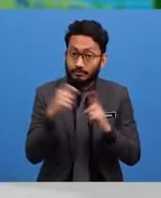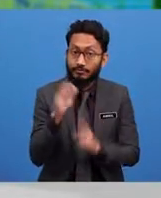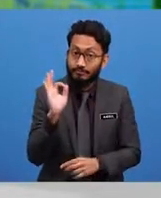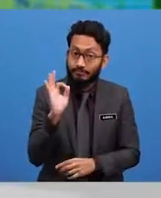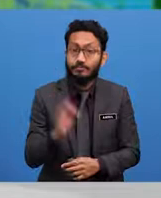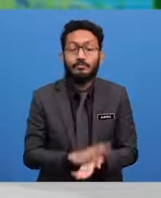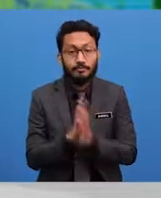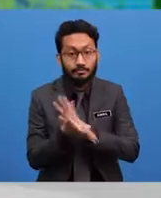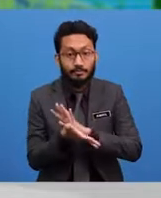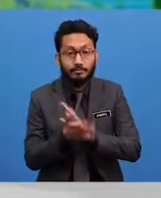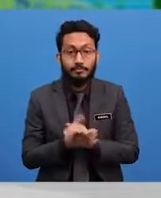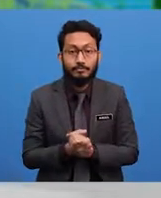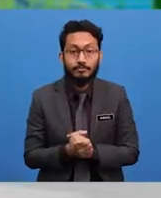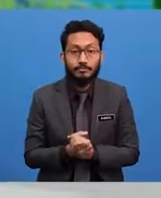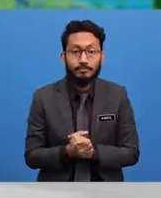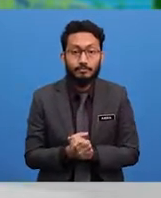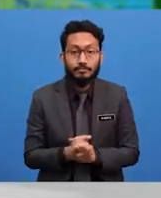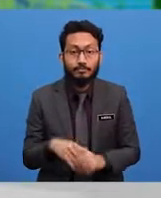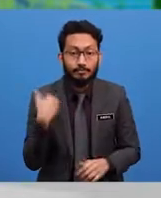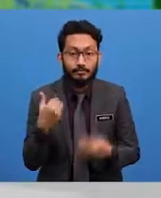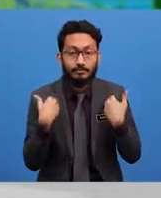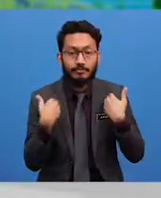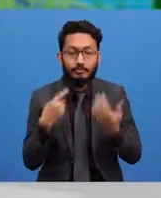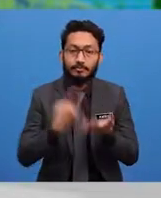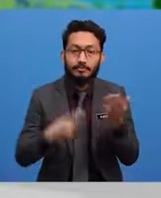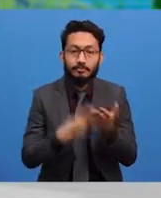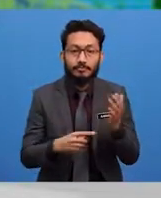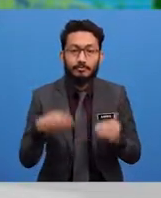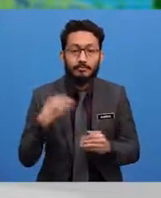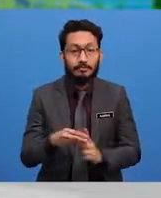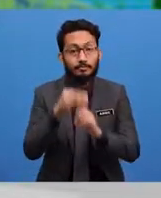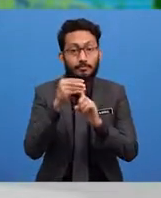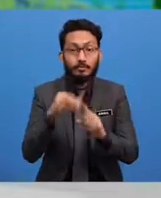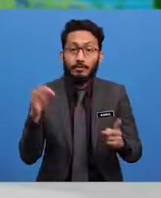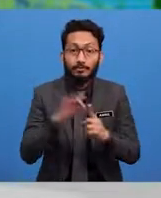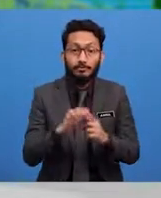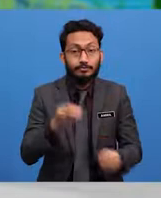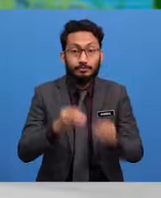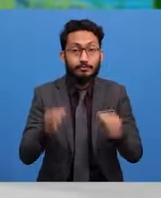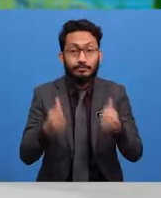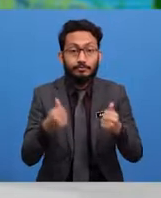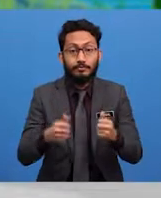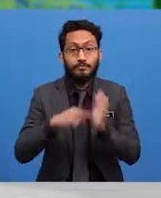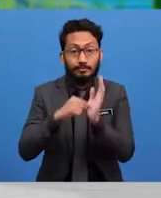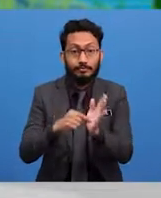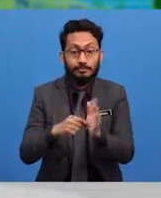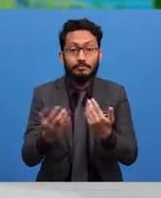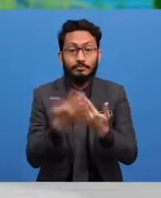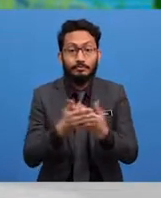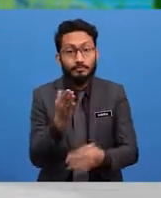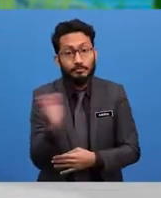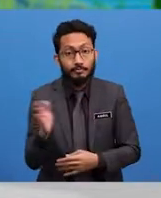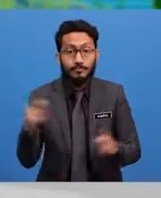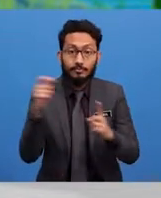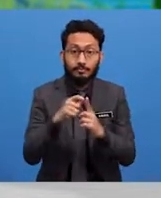So, is there any specific words which indicate simple past tense? Can